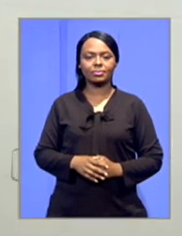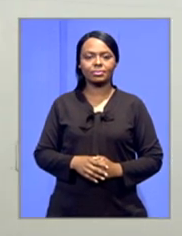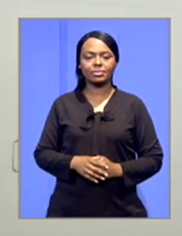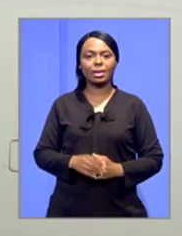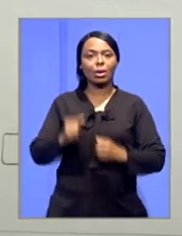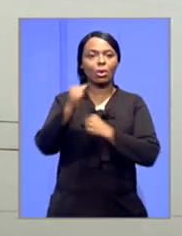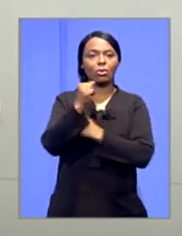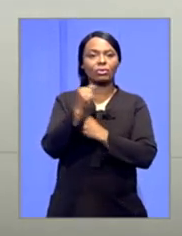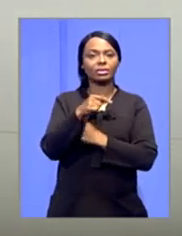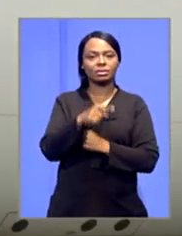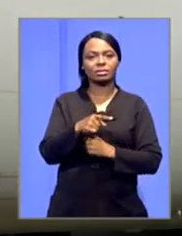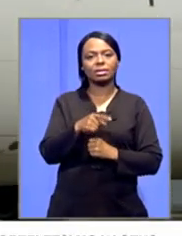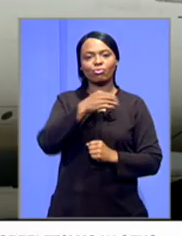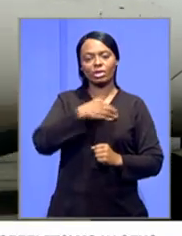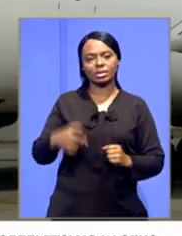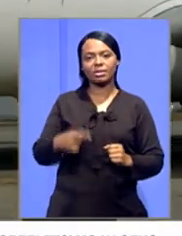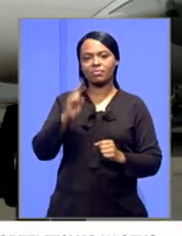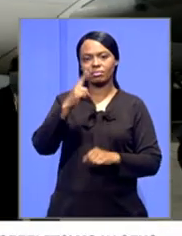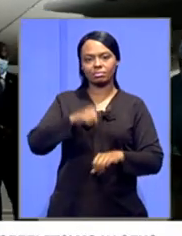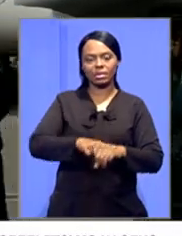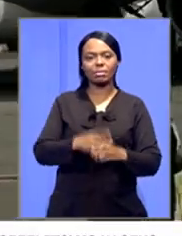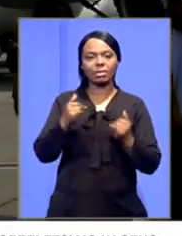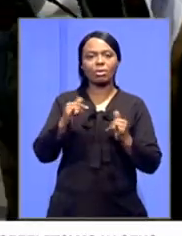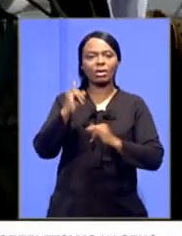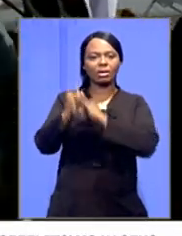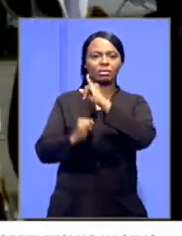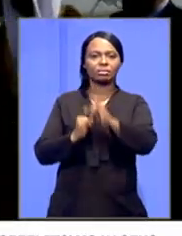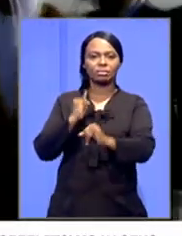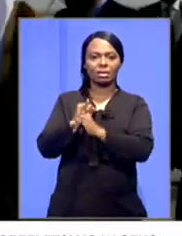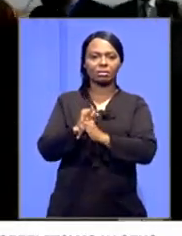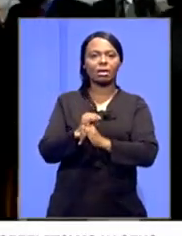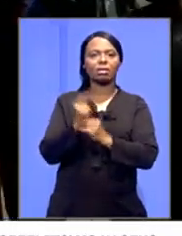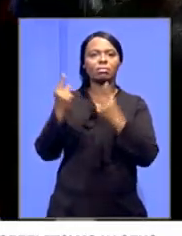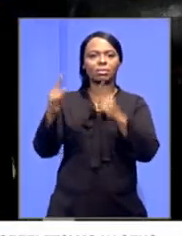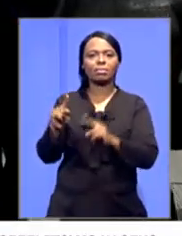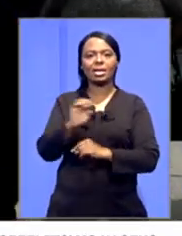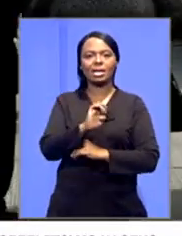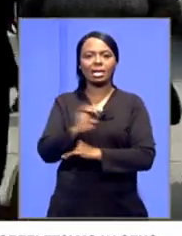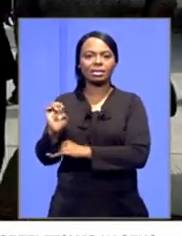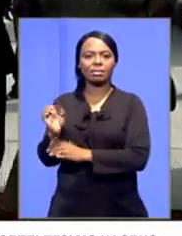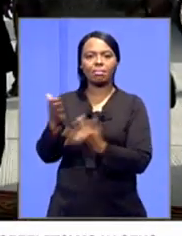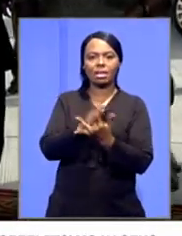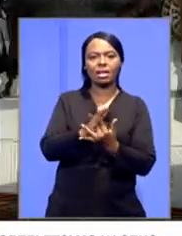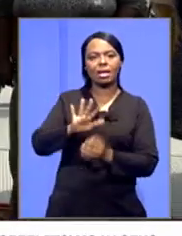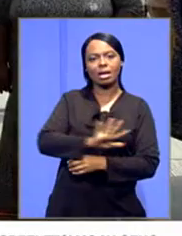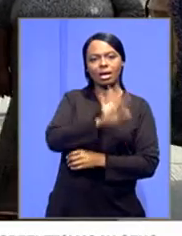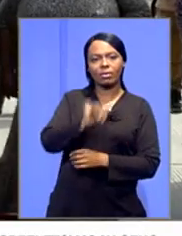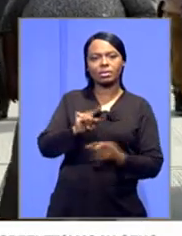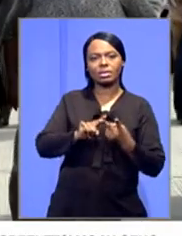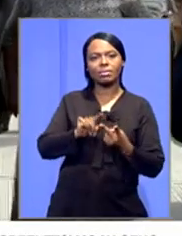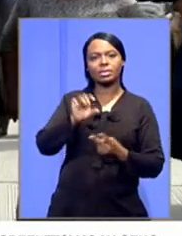Kantoro ya Mopresidente ya re ke dipontsho tsa ntlha tsa lefatshe ka bophara tseo di tshwarelwang kwa Middle East, mono Afrika le kwa South